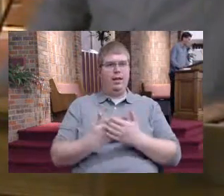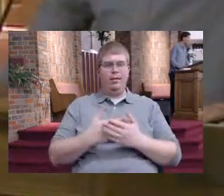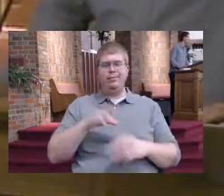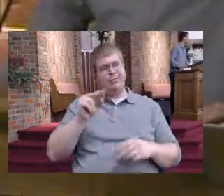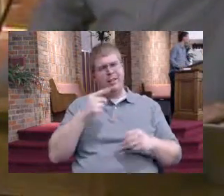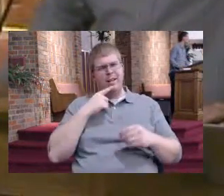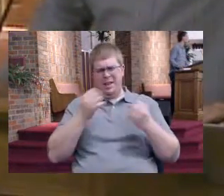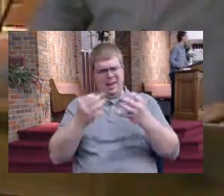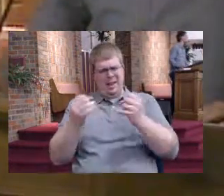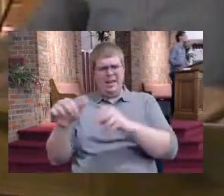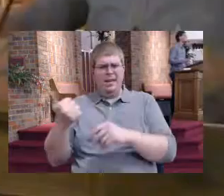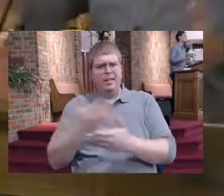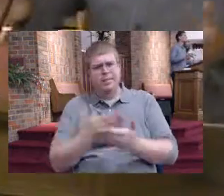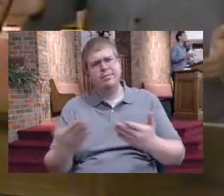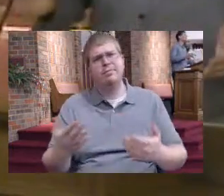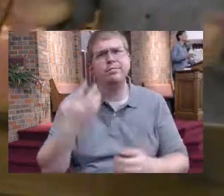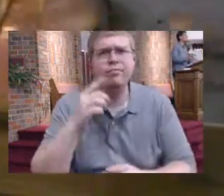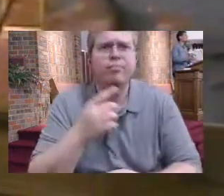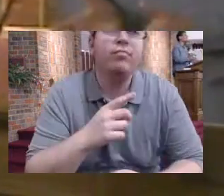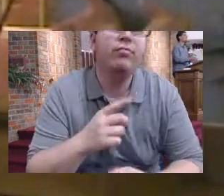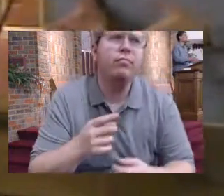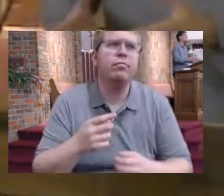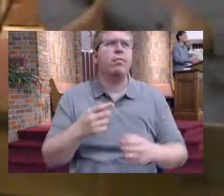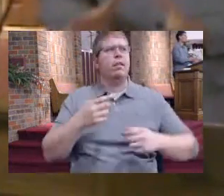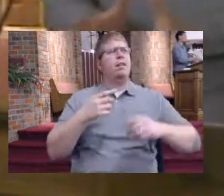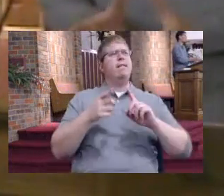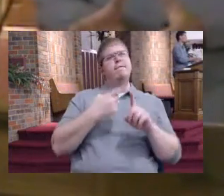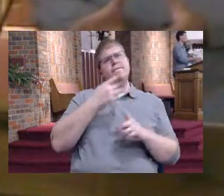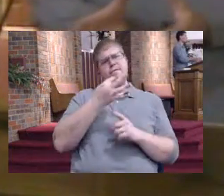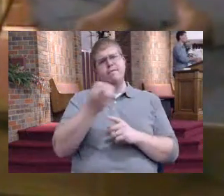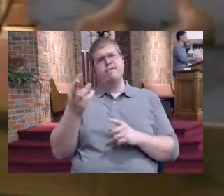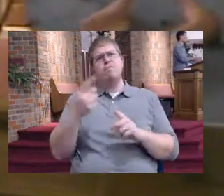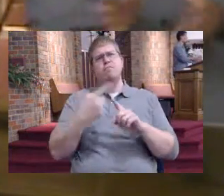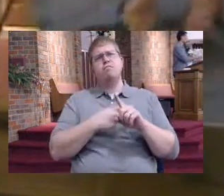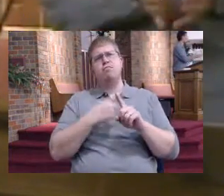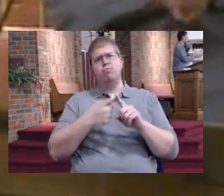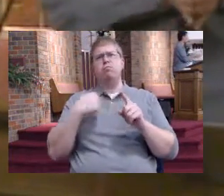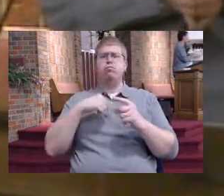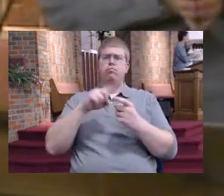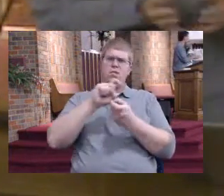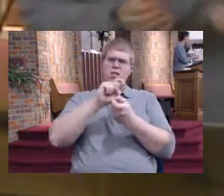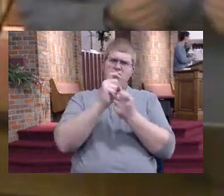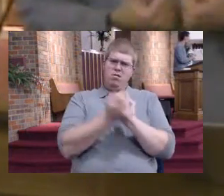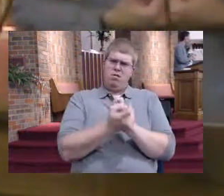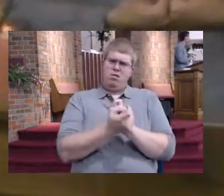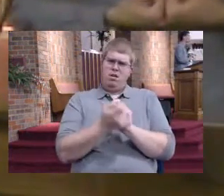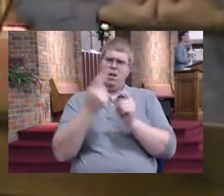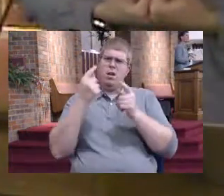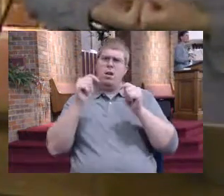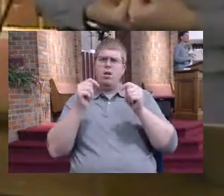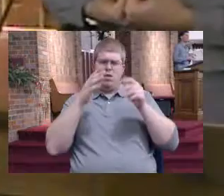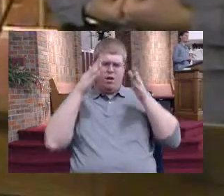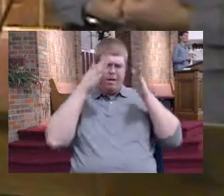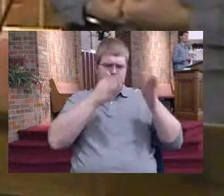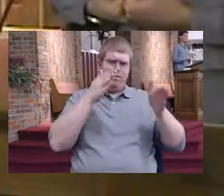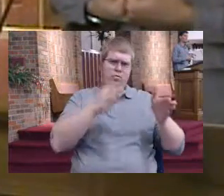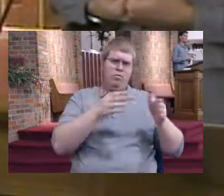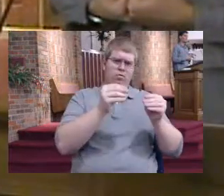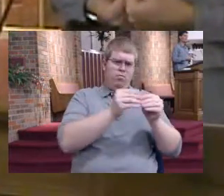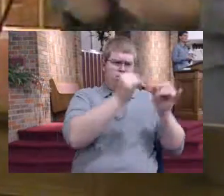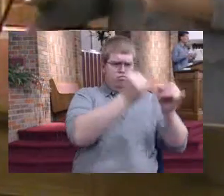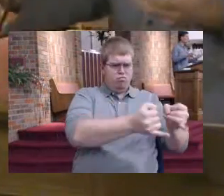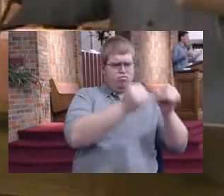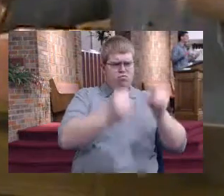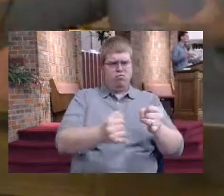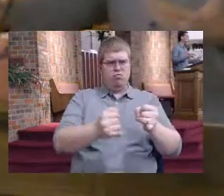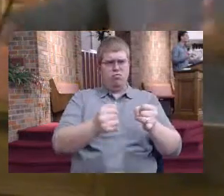the first few months, we changed our strategy to focus more on individuals and really building relationships with these people.